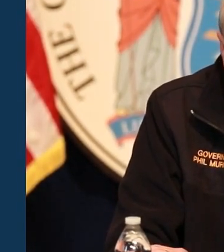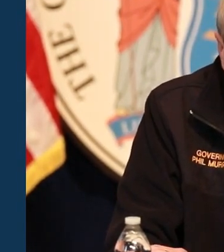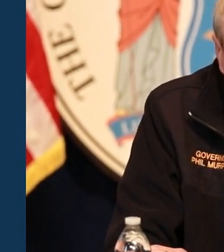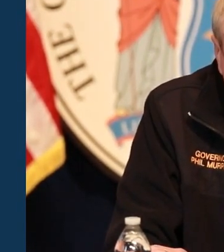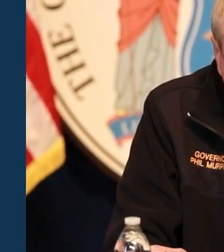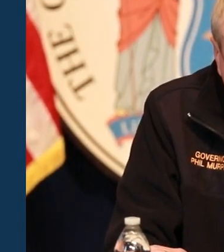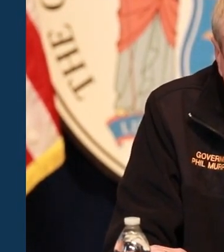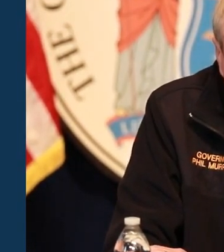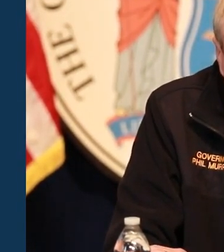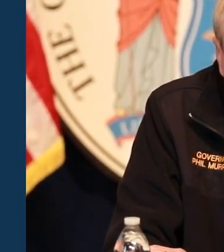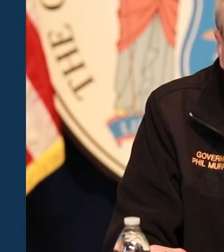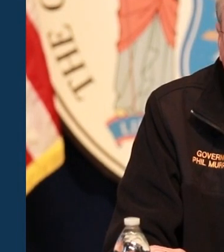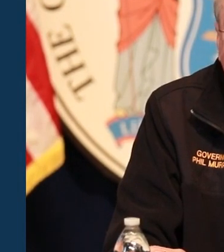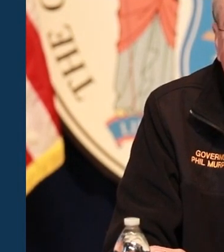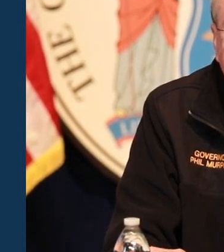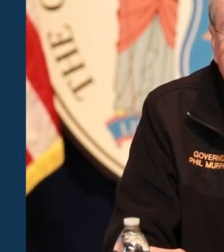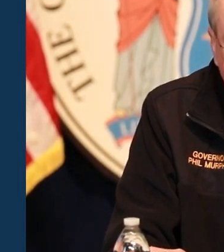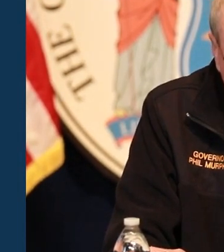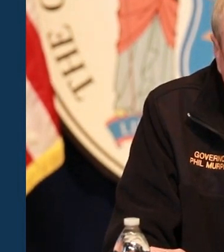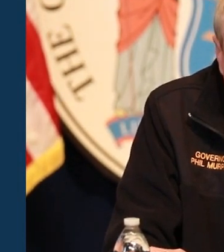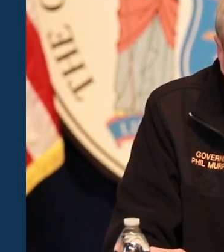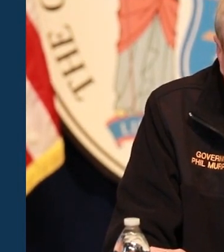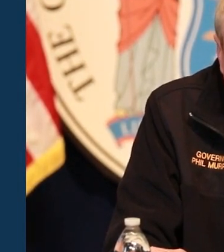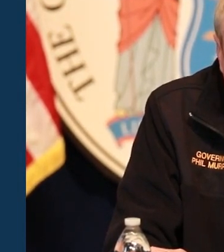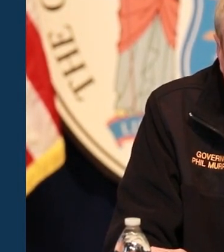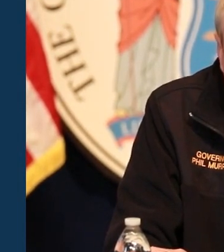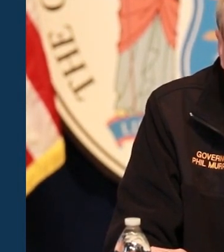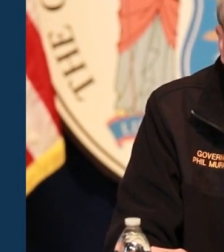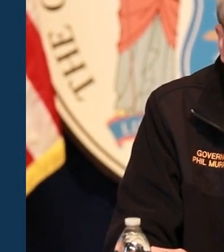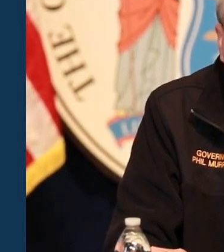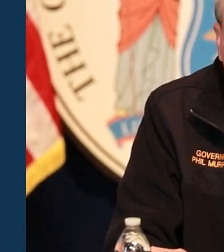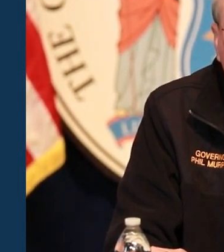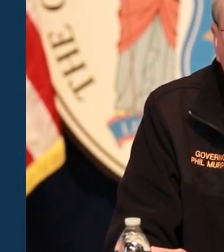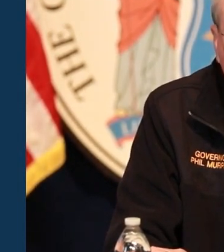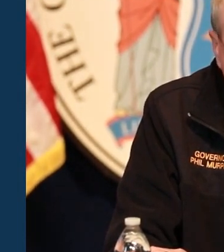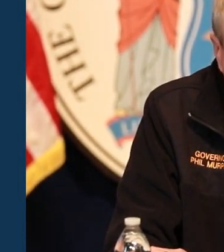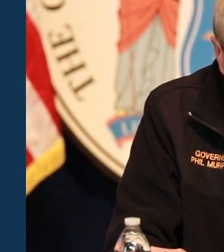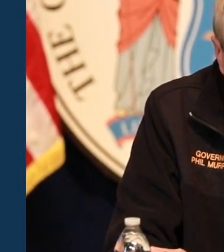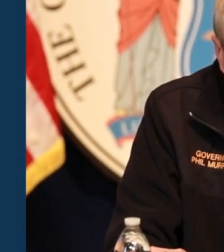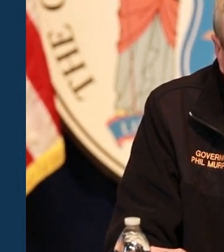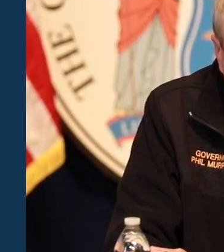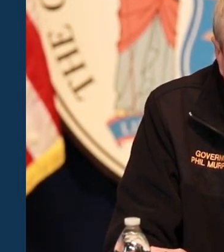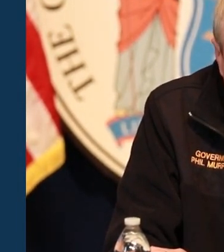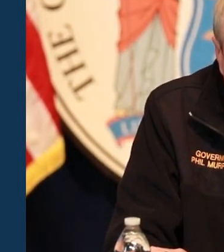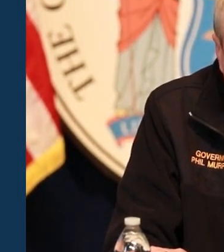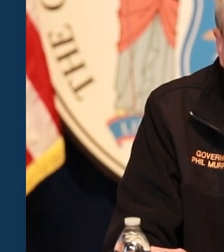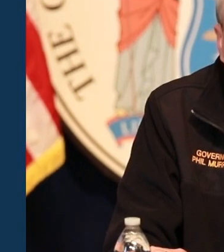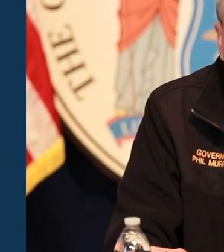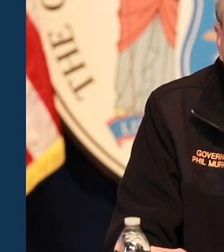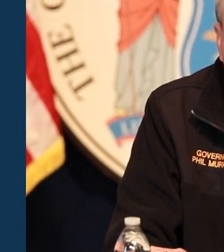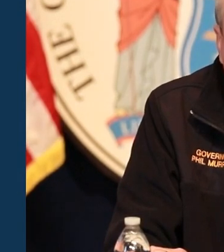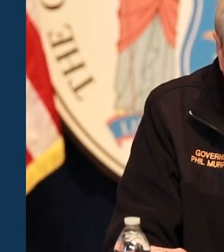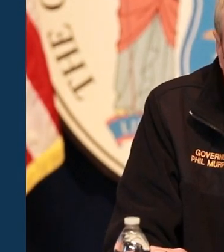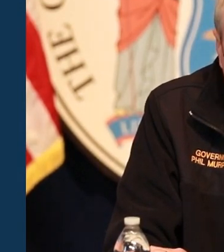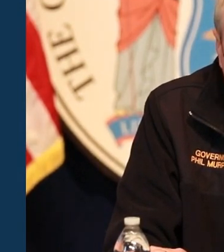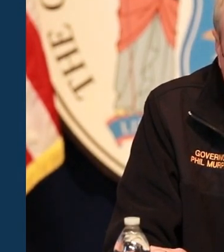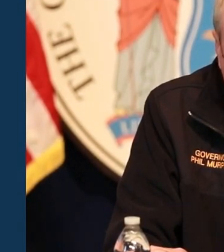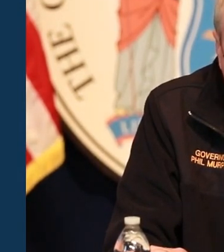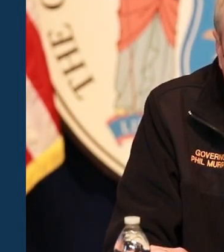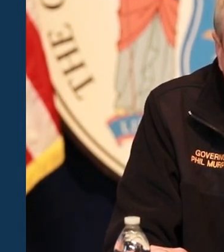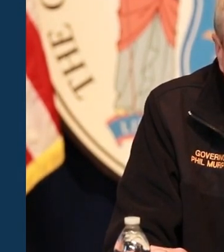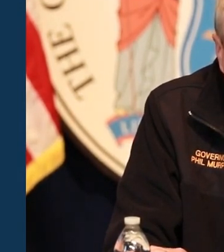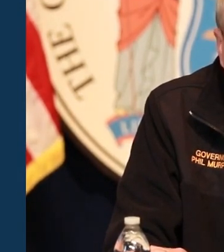and housing. No one who cannot meet these standards will be released. Individuals on home confinement will be